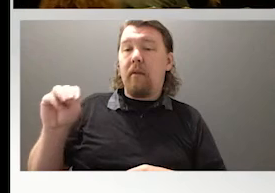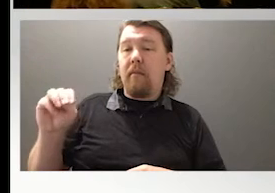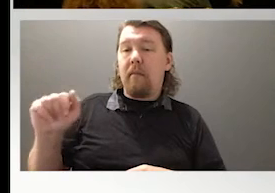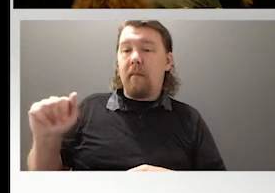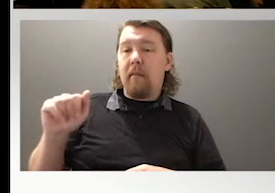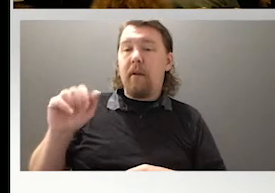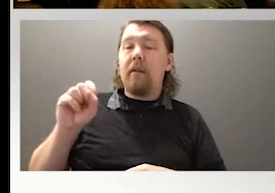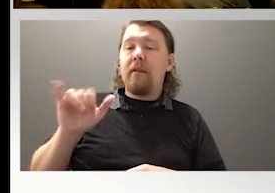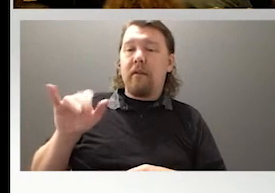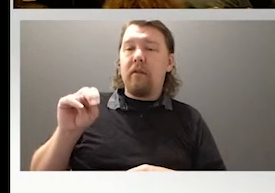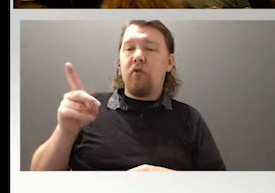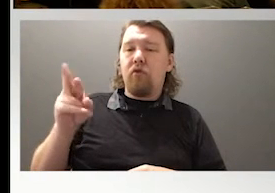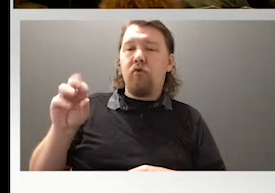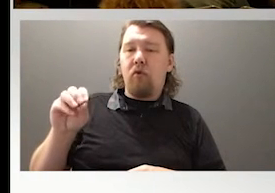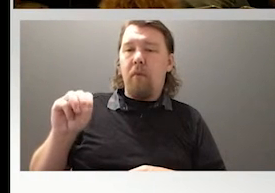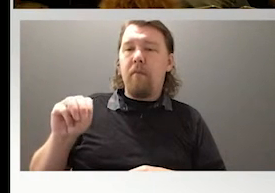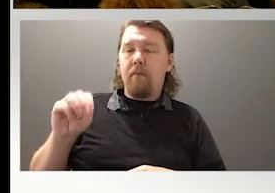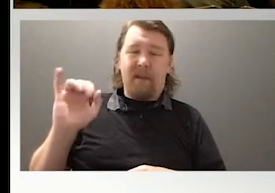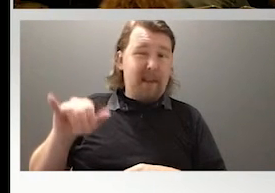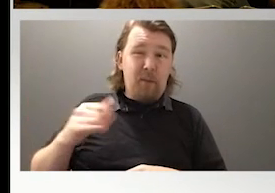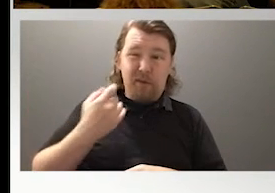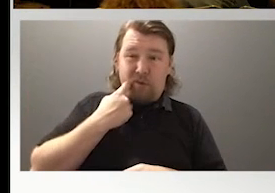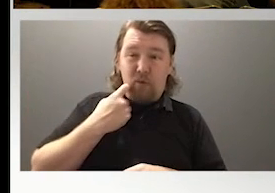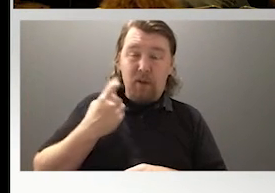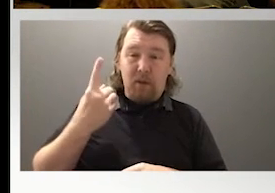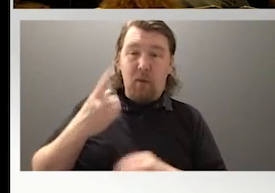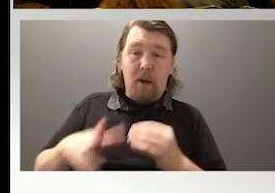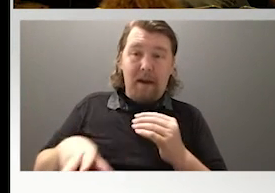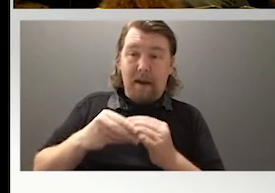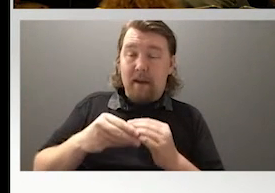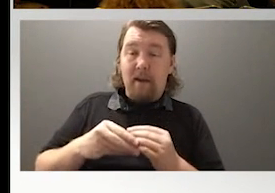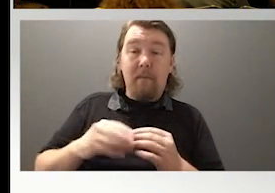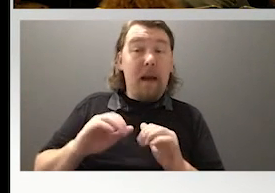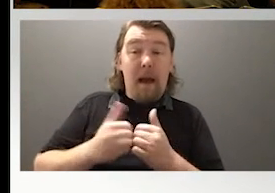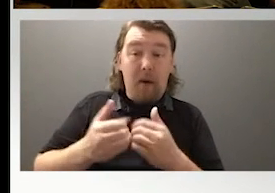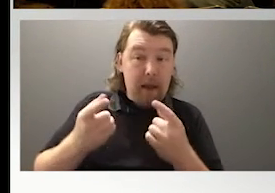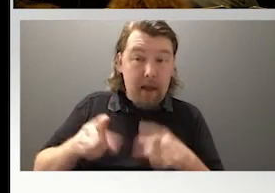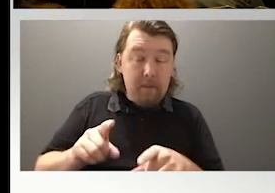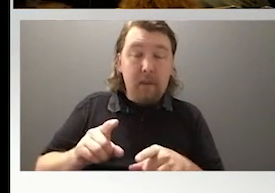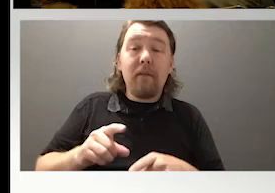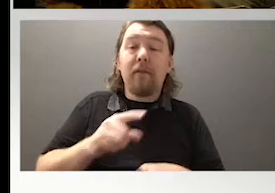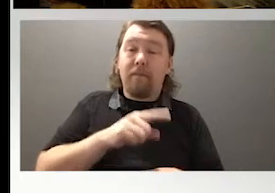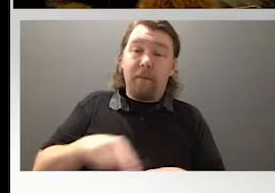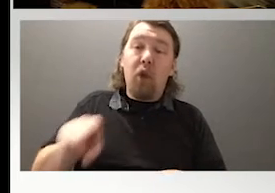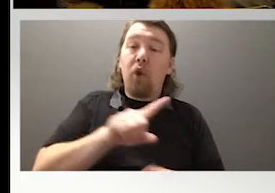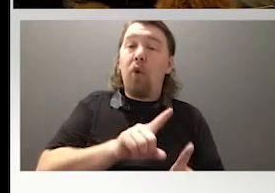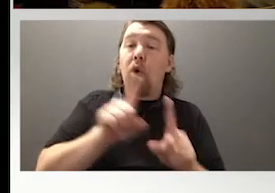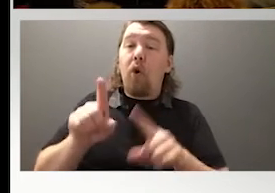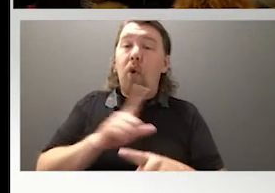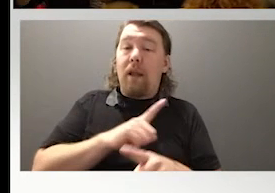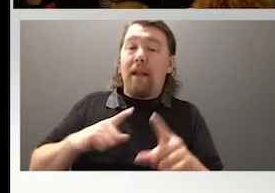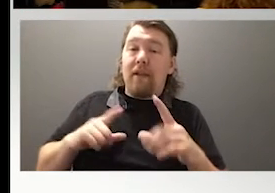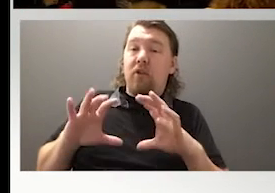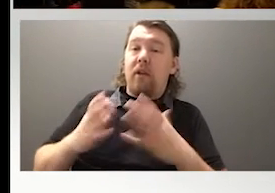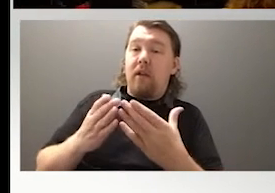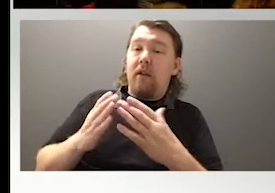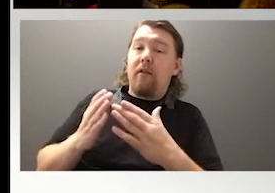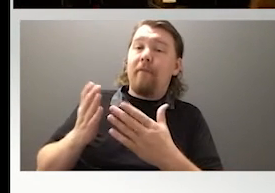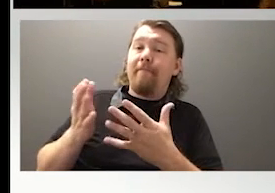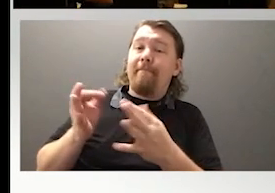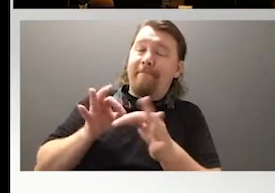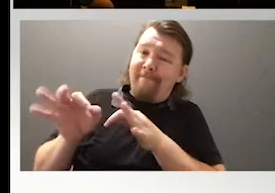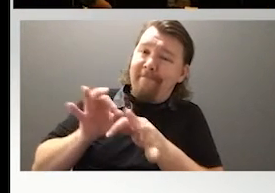to their representatives, and that's how they get added. Yeah, my daughter finally got